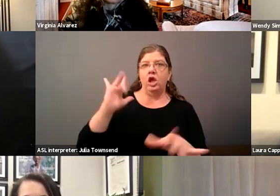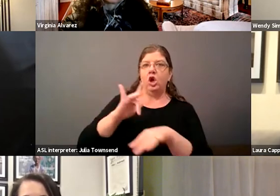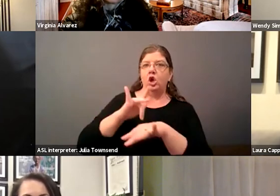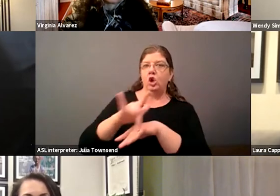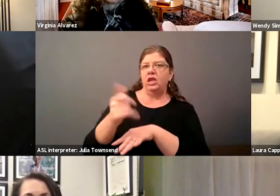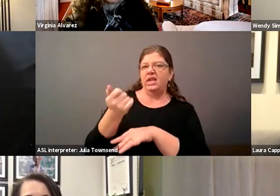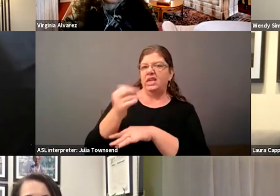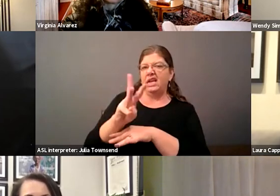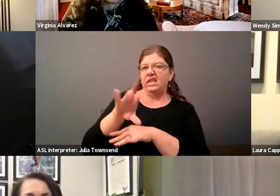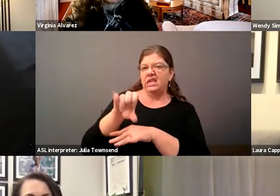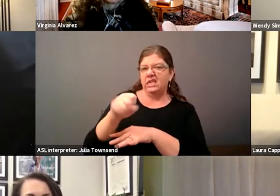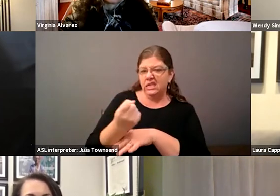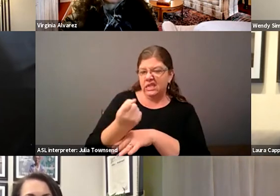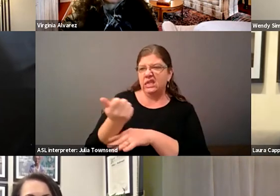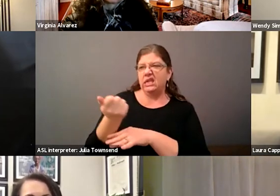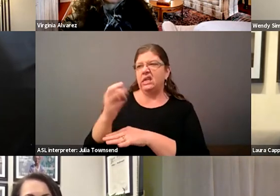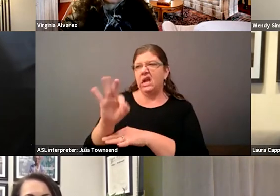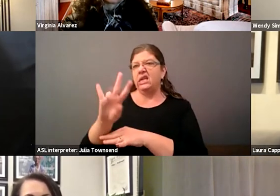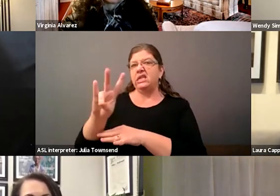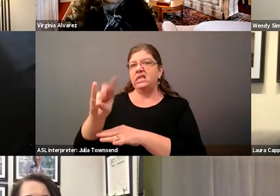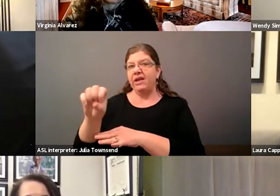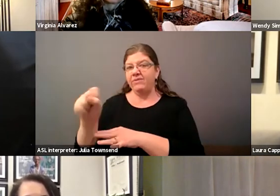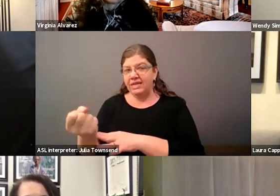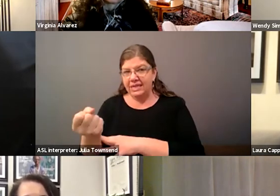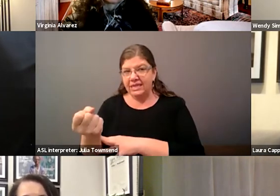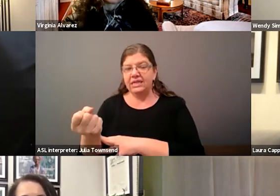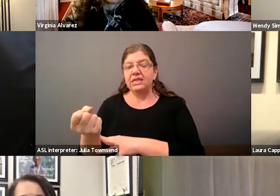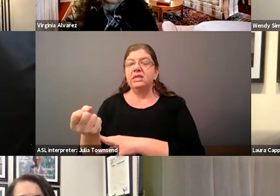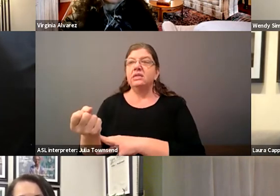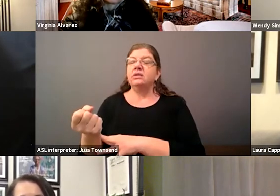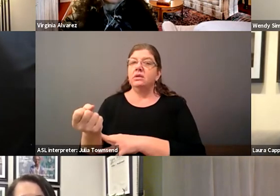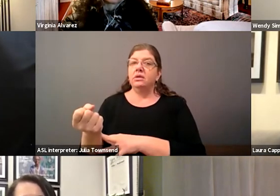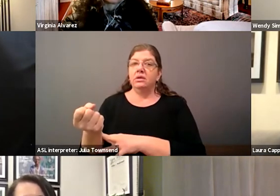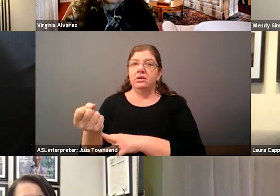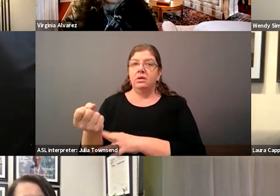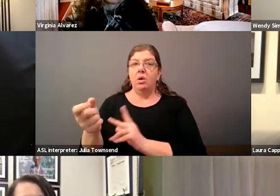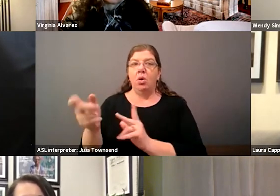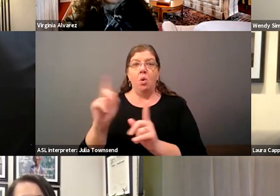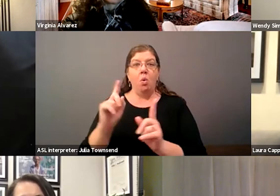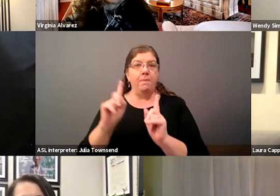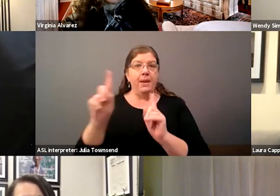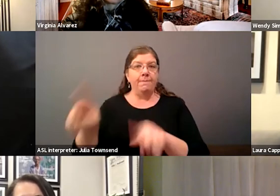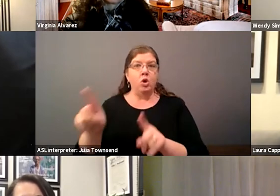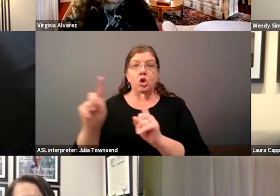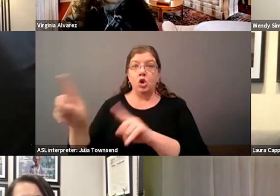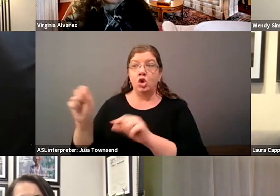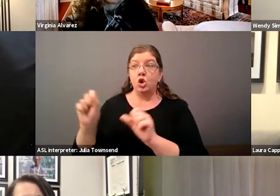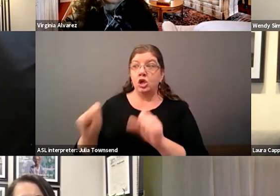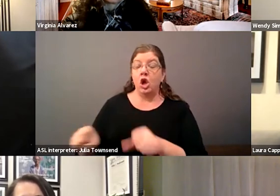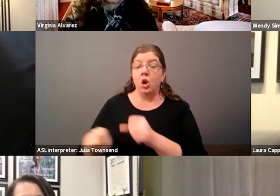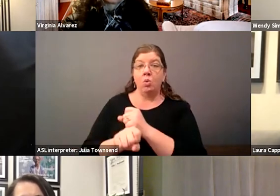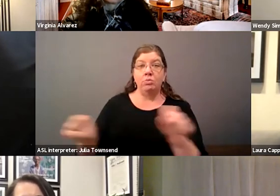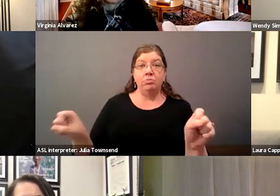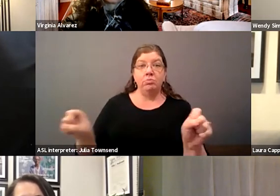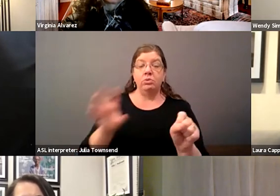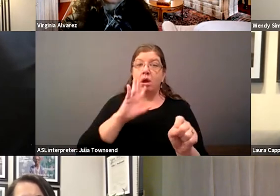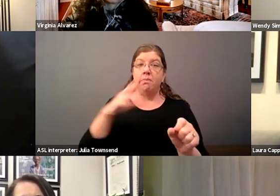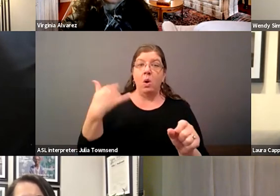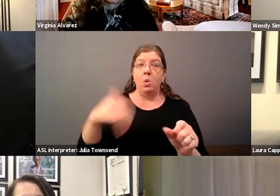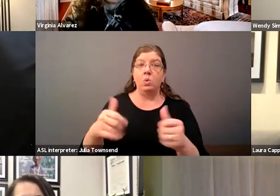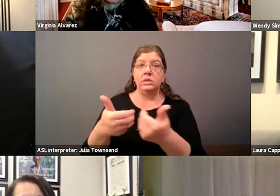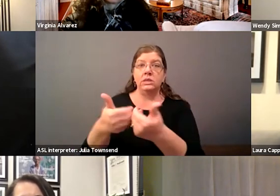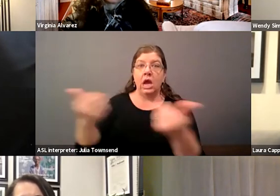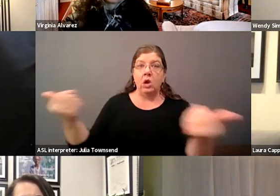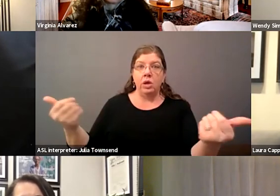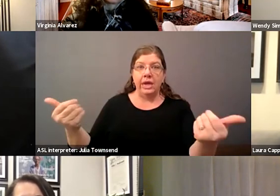60s into the 70s where you know where people could go right talk about segregation you'd go try